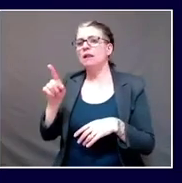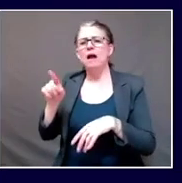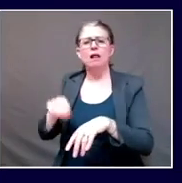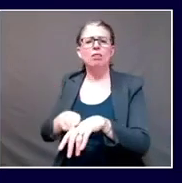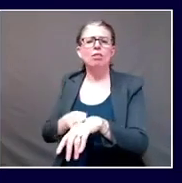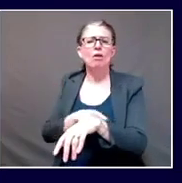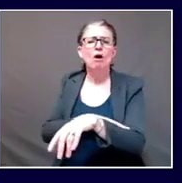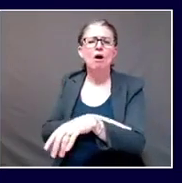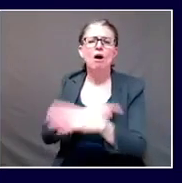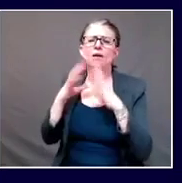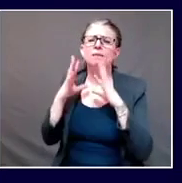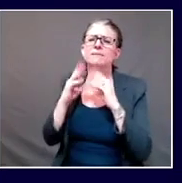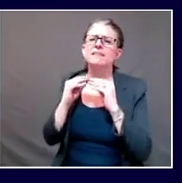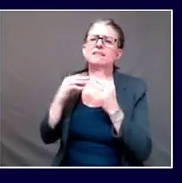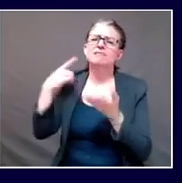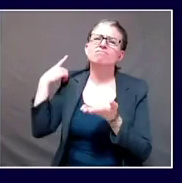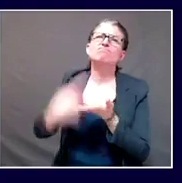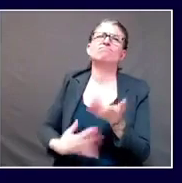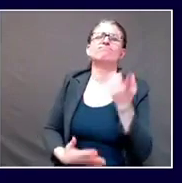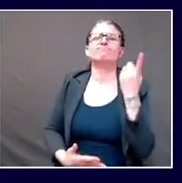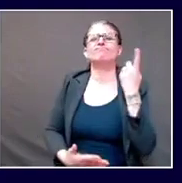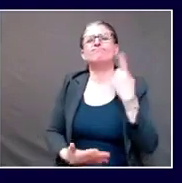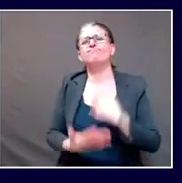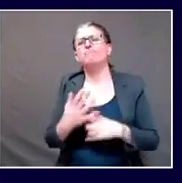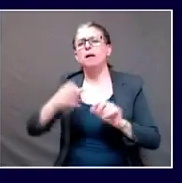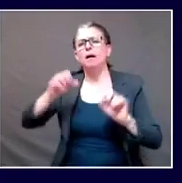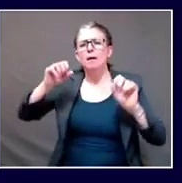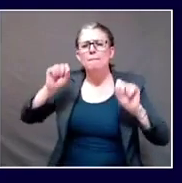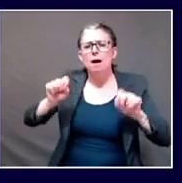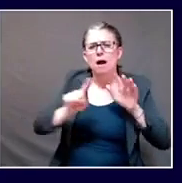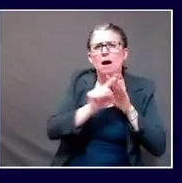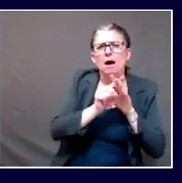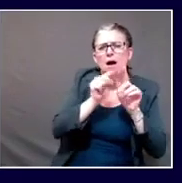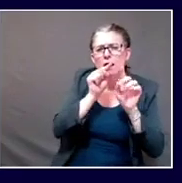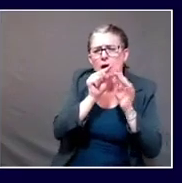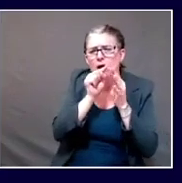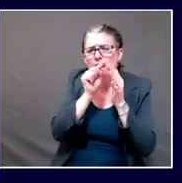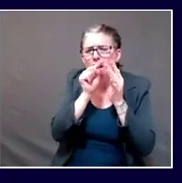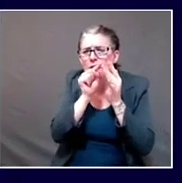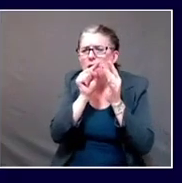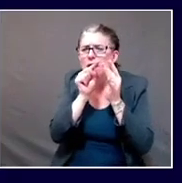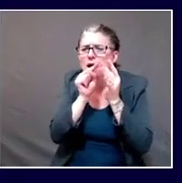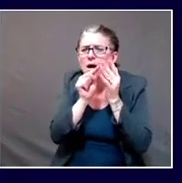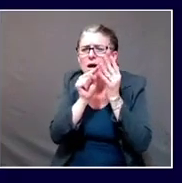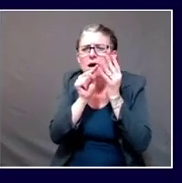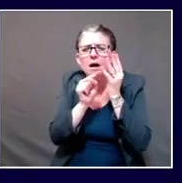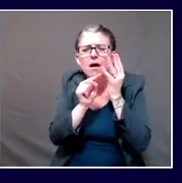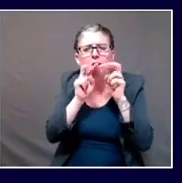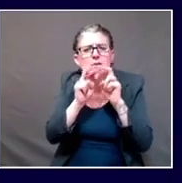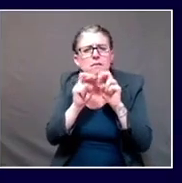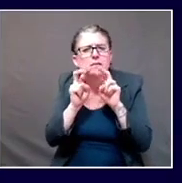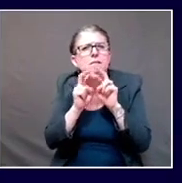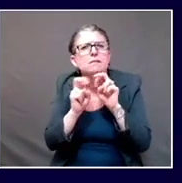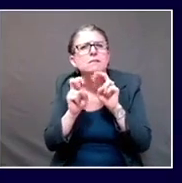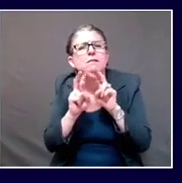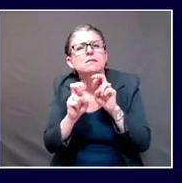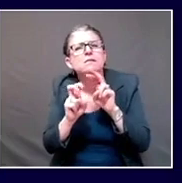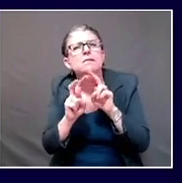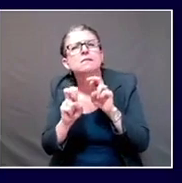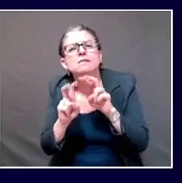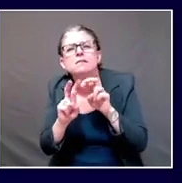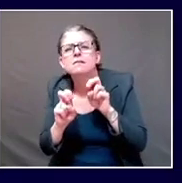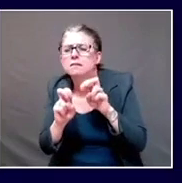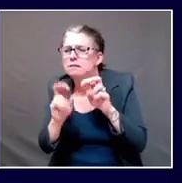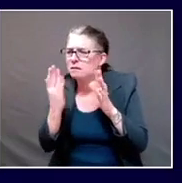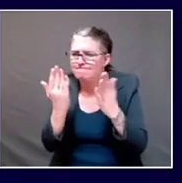efficacy data surrounding the Pfizer vaccine candidate. Uh, as we speak right now, a companion advisory committee